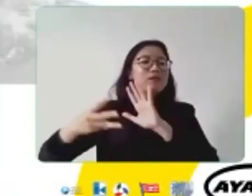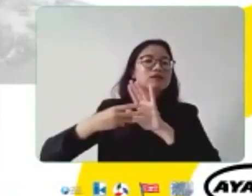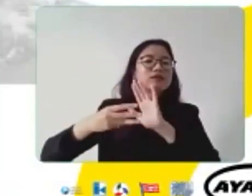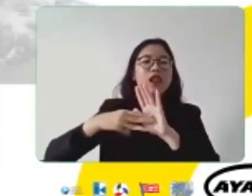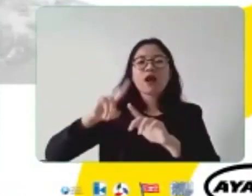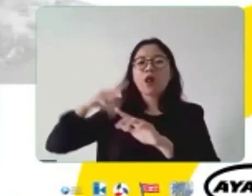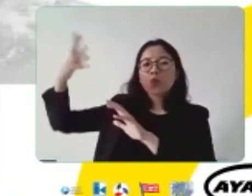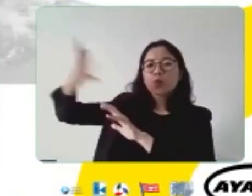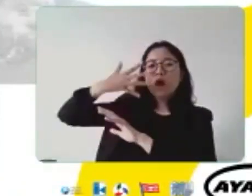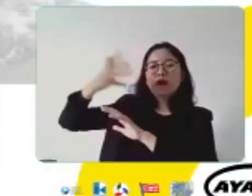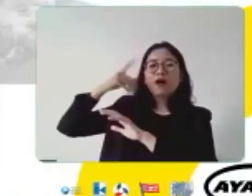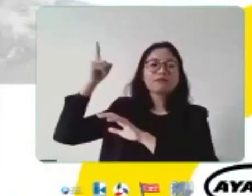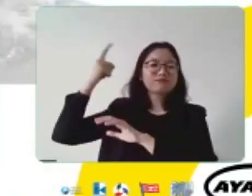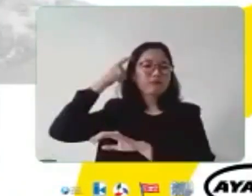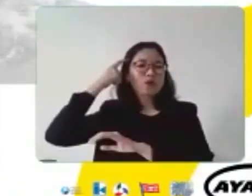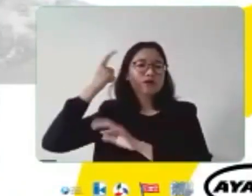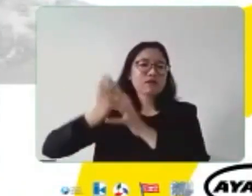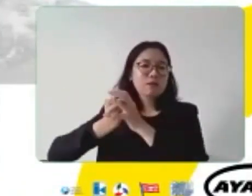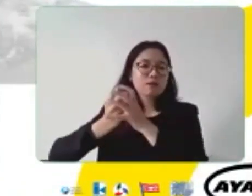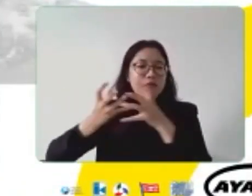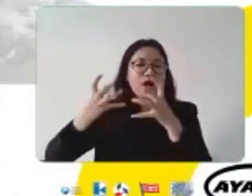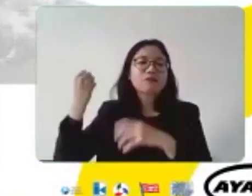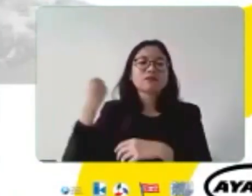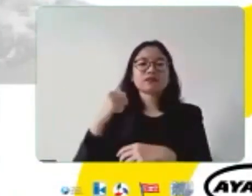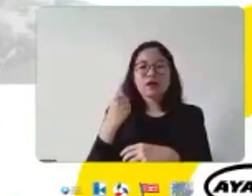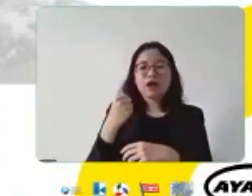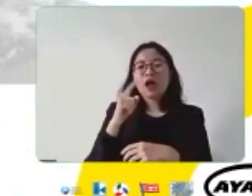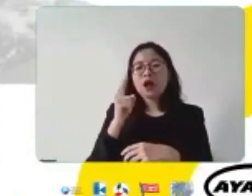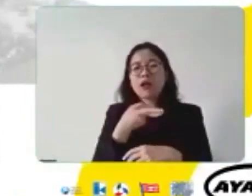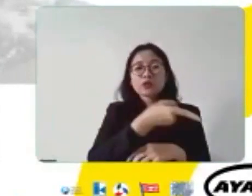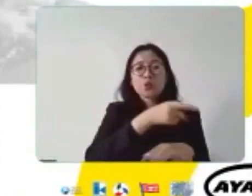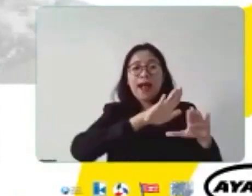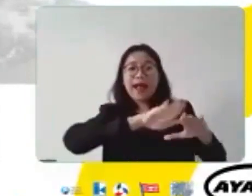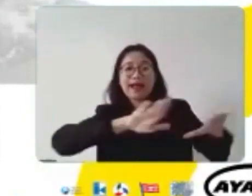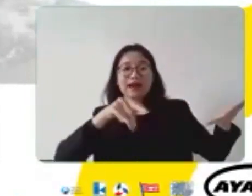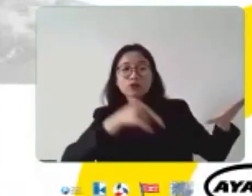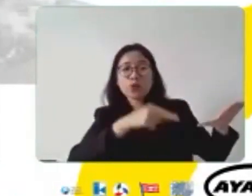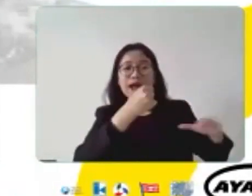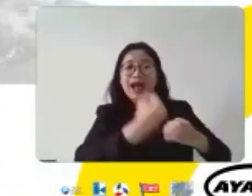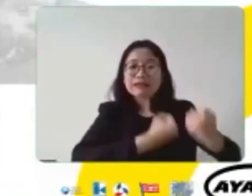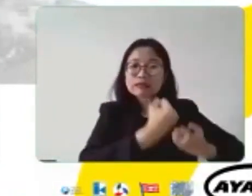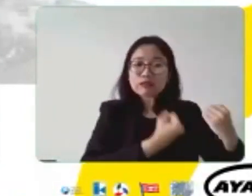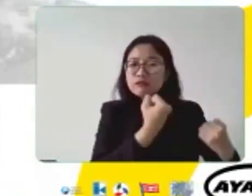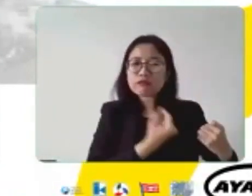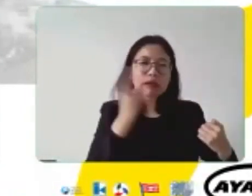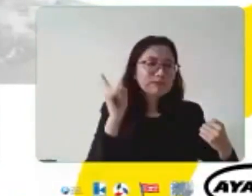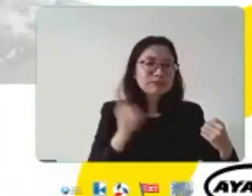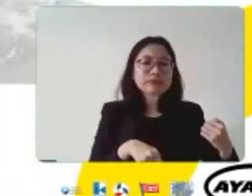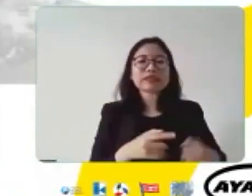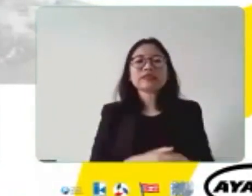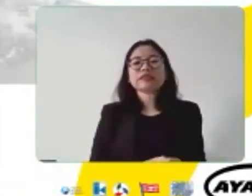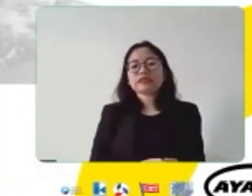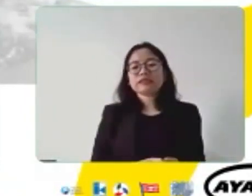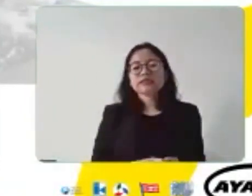adults. They're more active and they breathe in more air pollution. And finally, babies born to